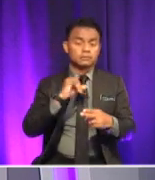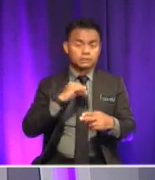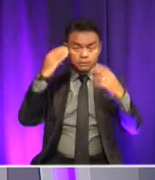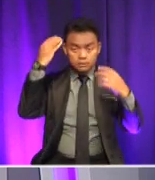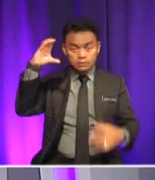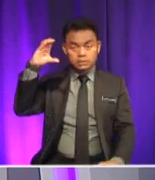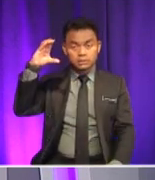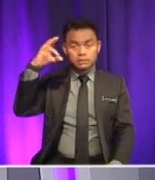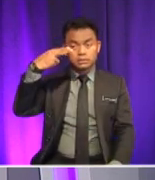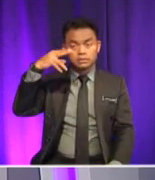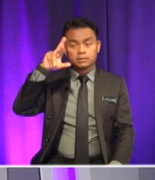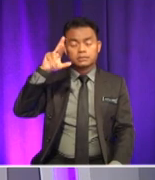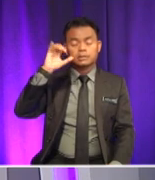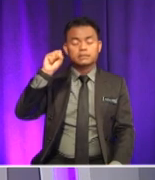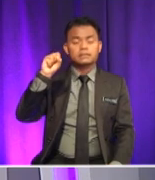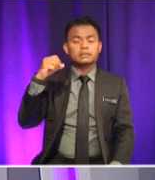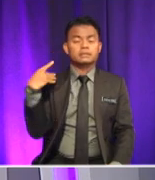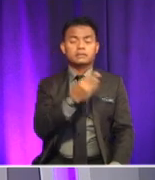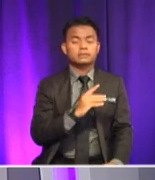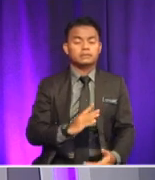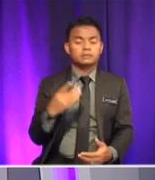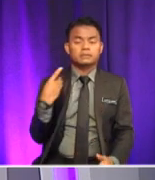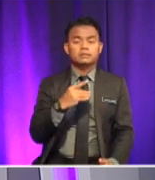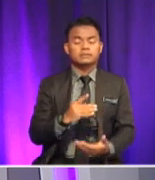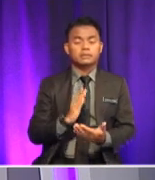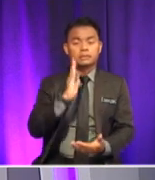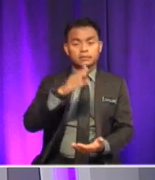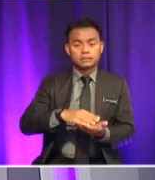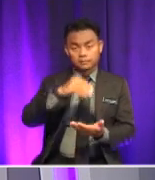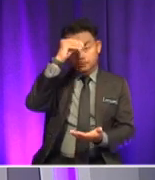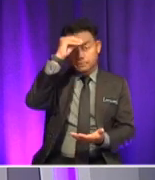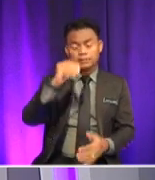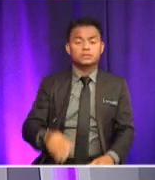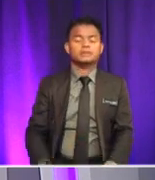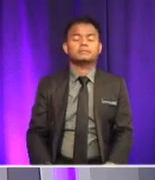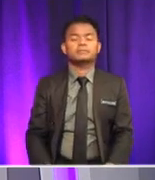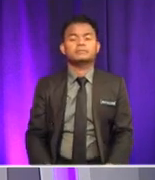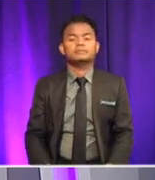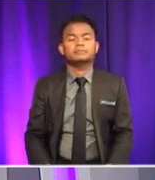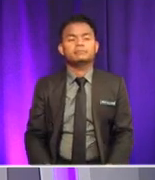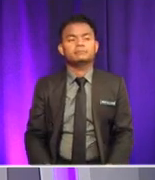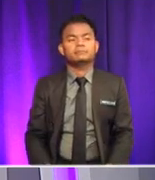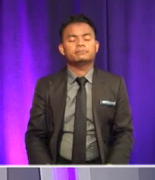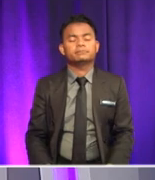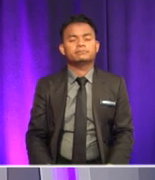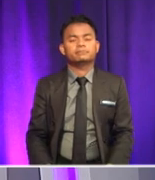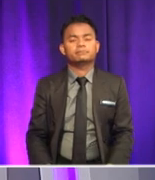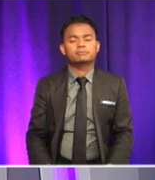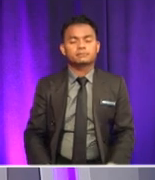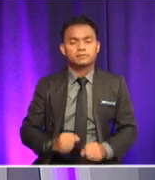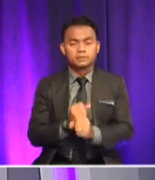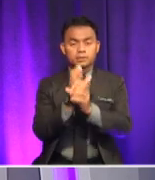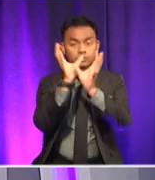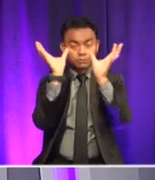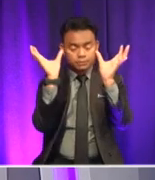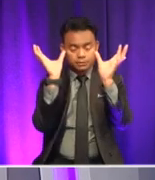learning Kesusasteraan Inggeris together with Teacher Hanin and my friends on Google Meets from SMK Convent Ipoh.